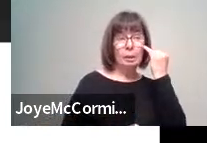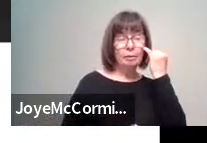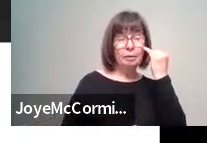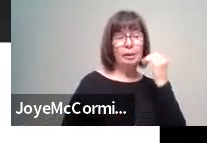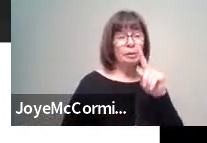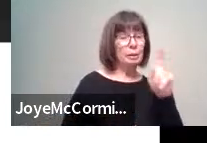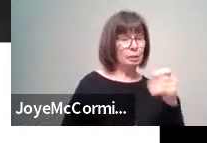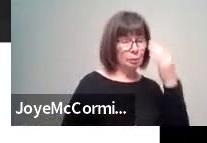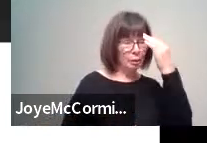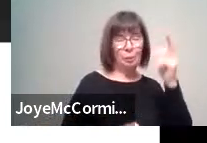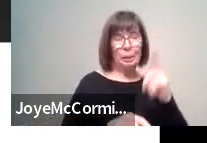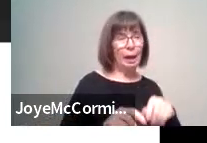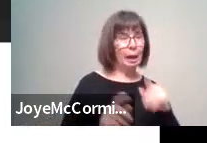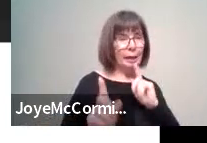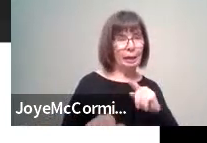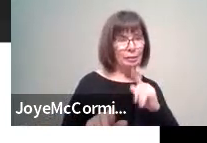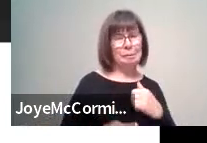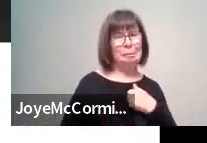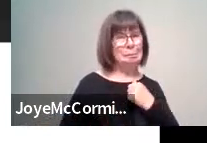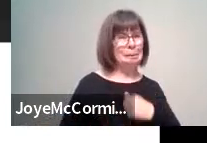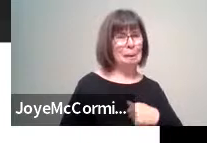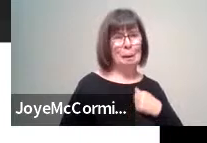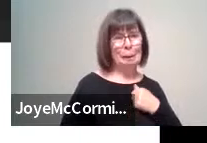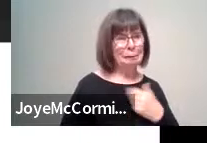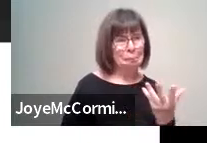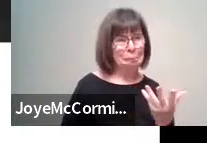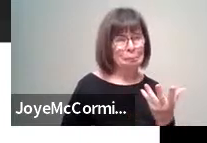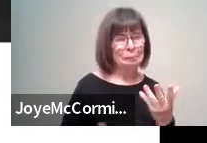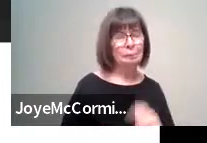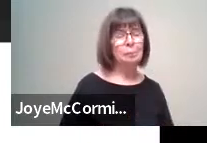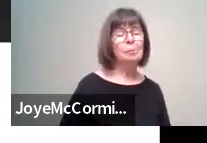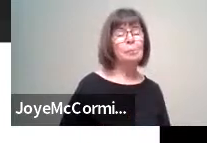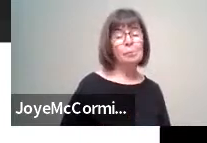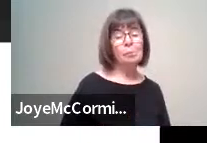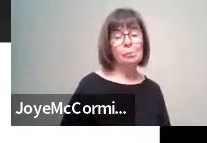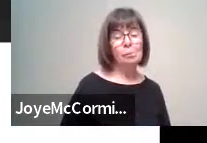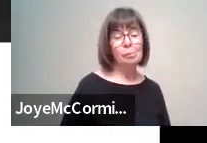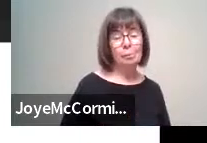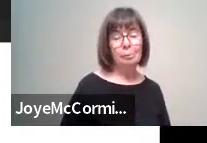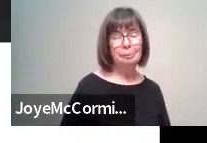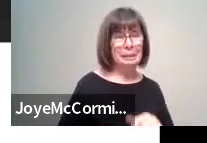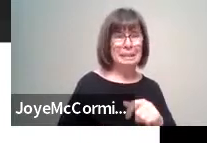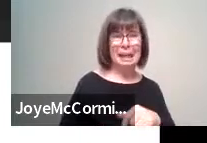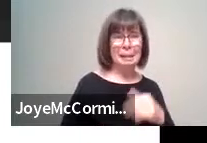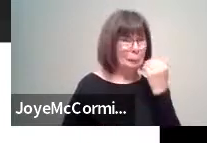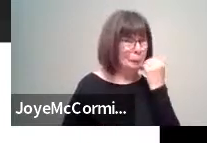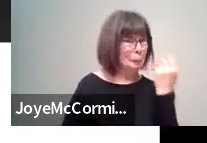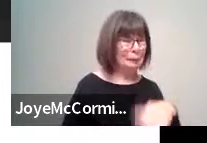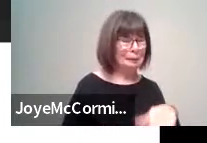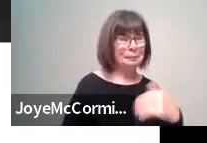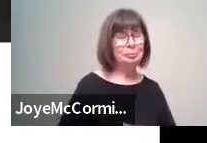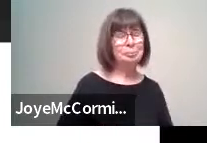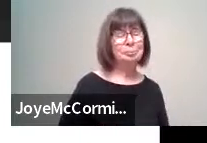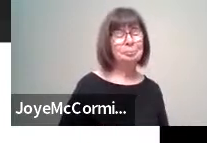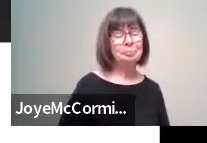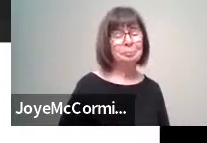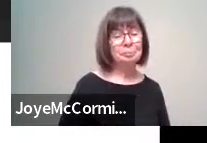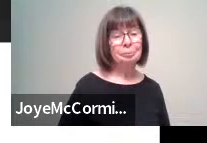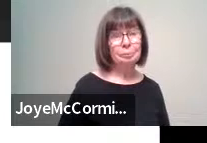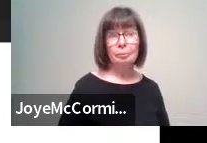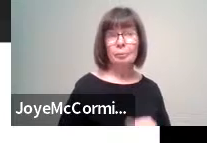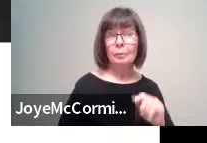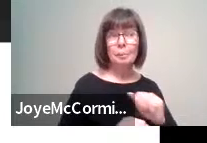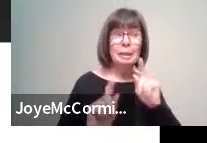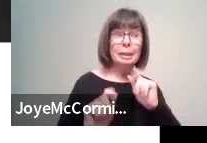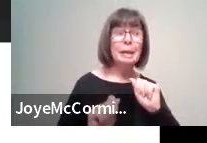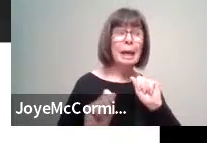to. And we apologize for running out of time. But we can answer one